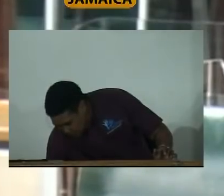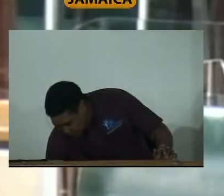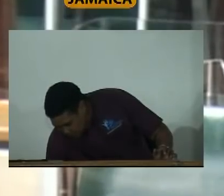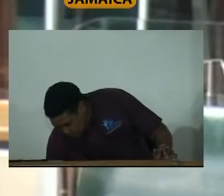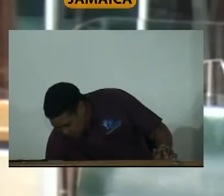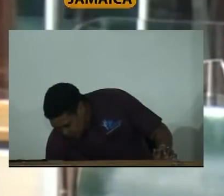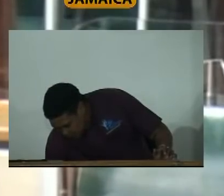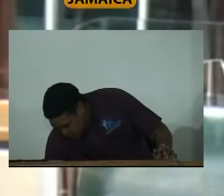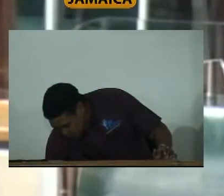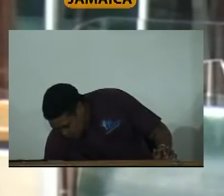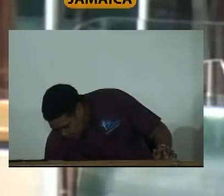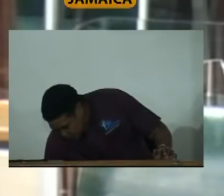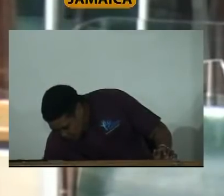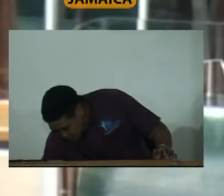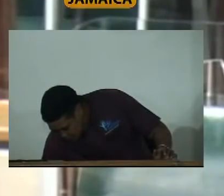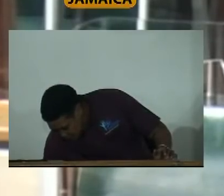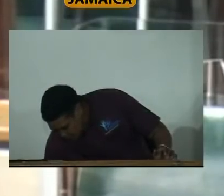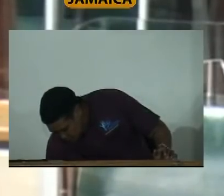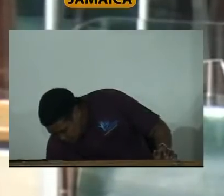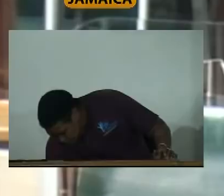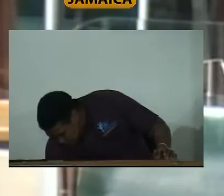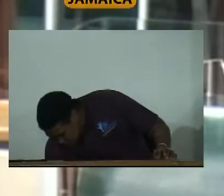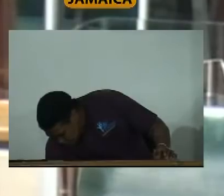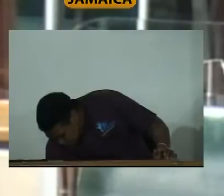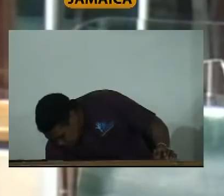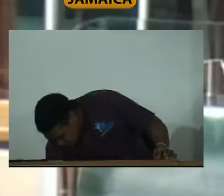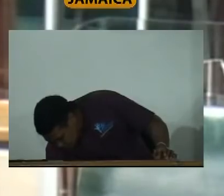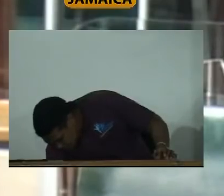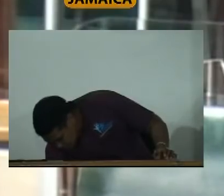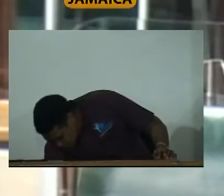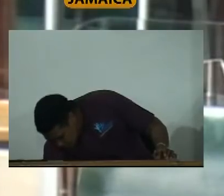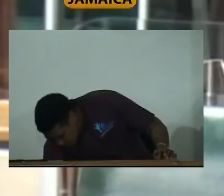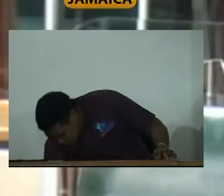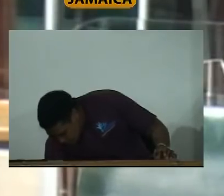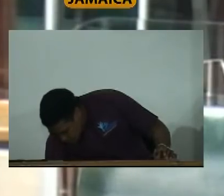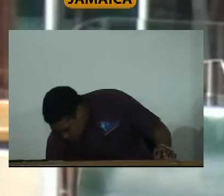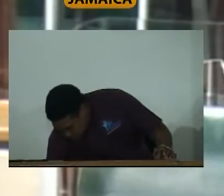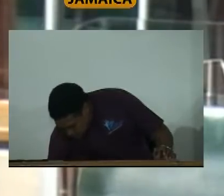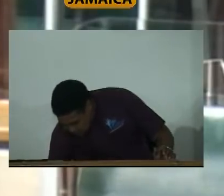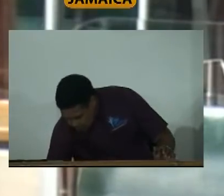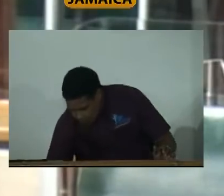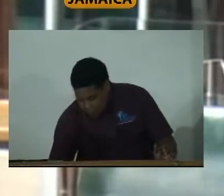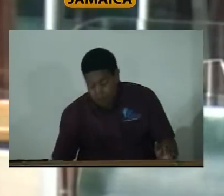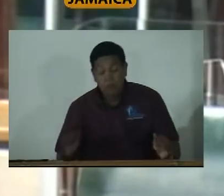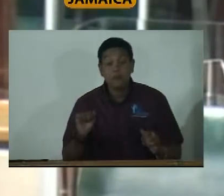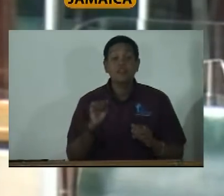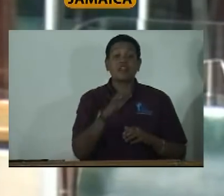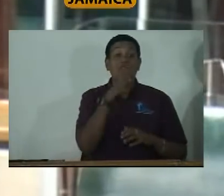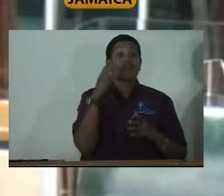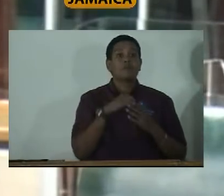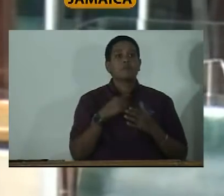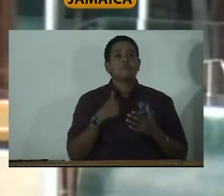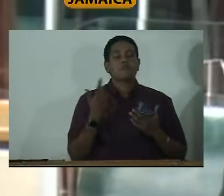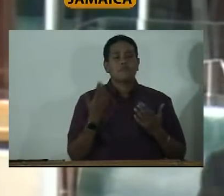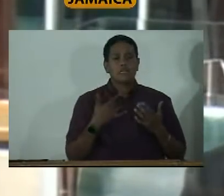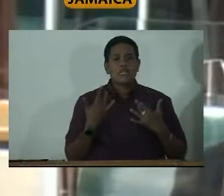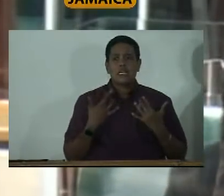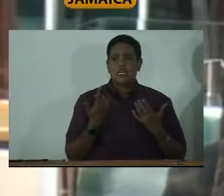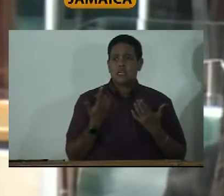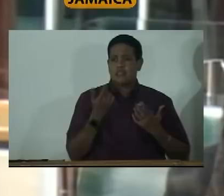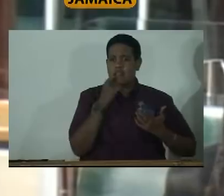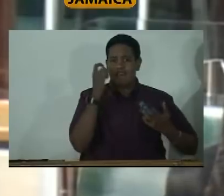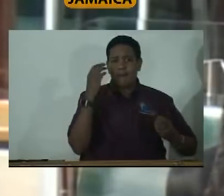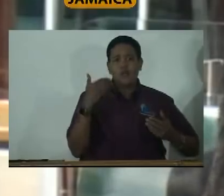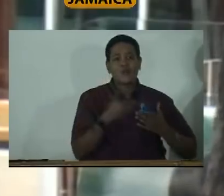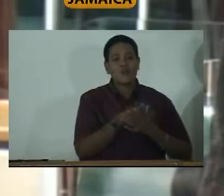its modernization, but for the many Jamaicans who have stuck with toiling the soil